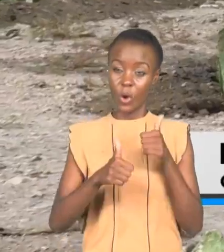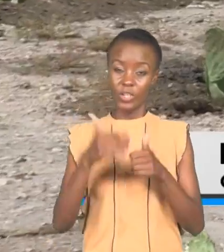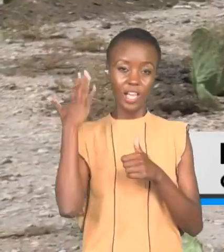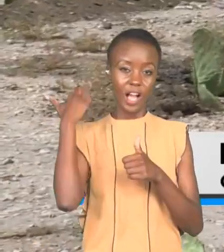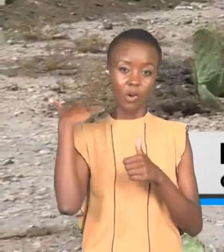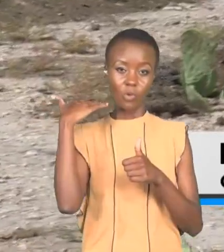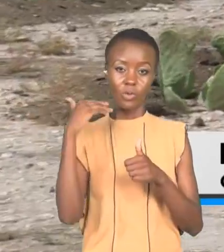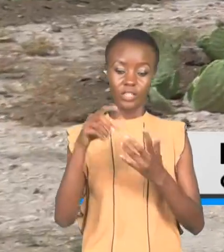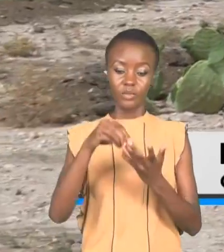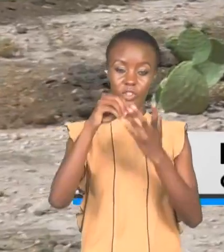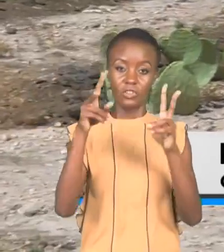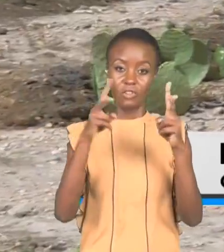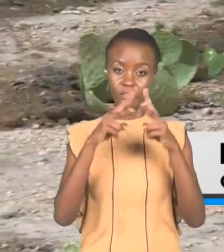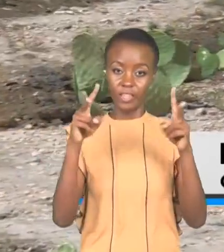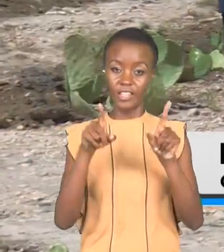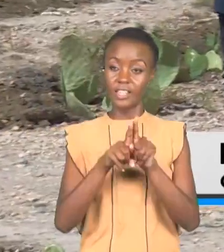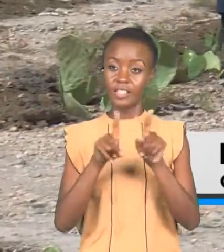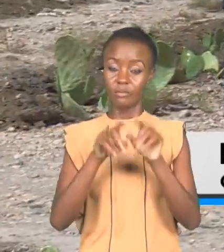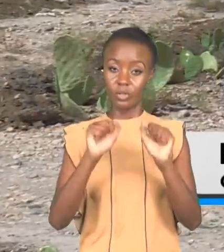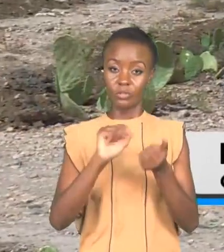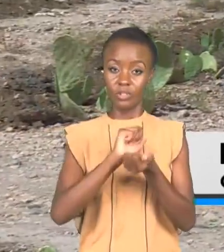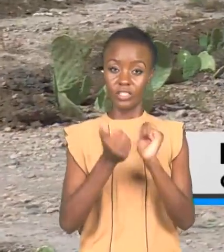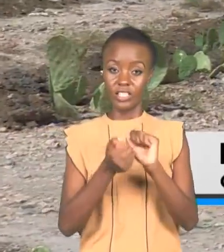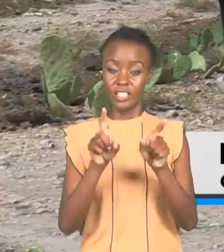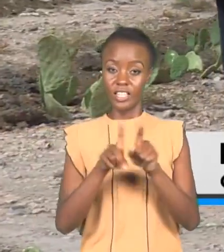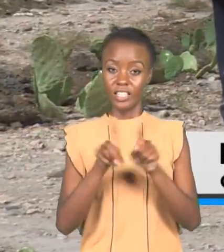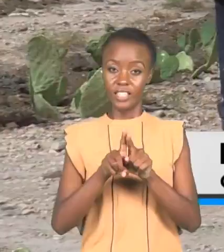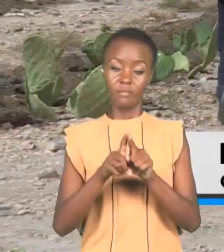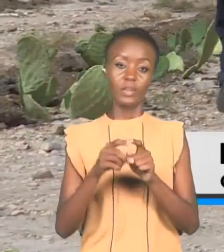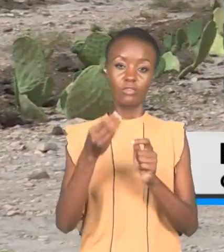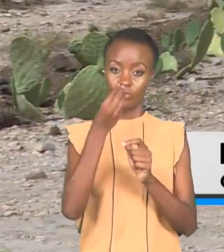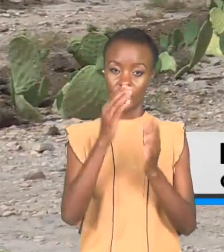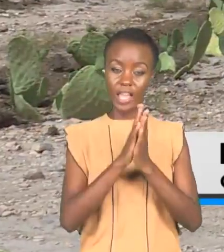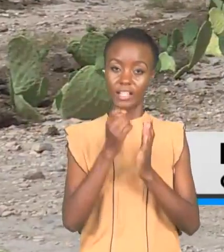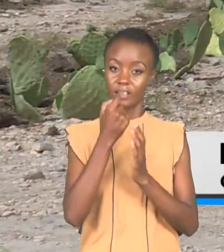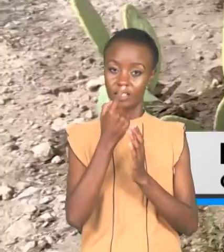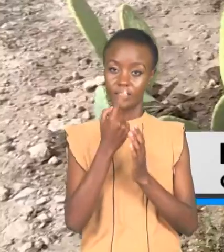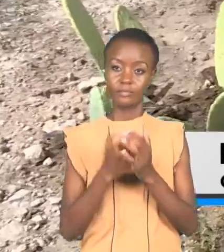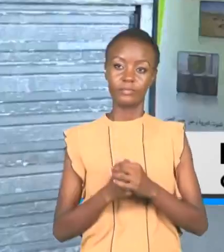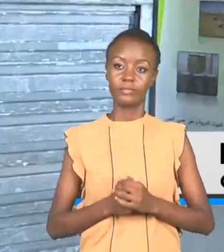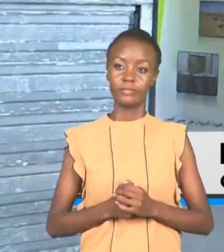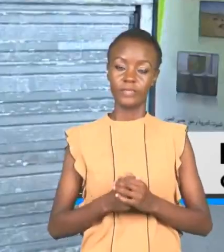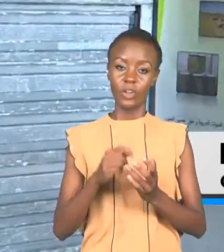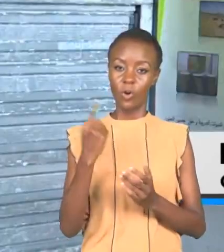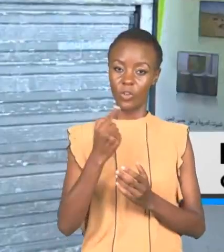ancient Aztecs, can be transformed to yield nutritional and medicinal benefits except for prickly spines.